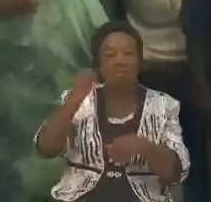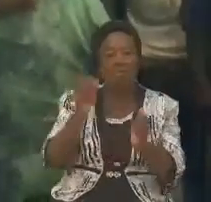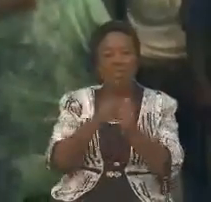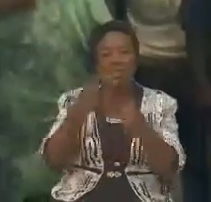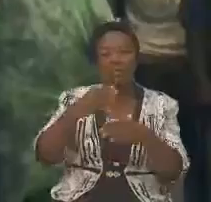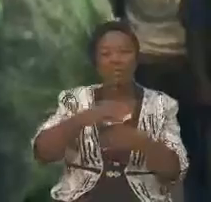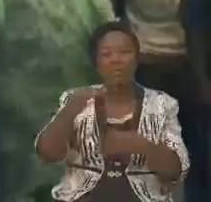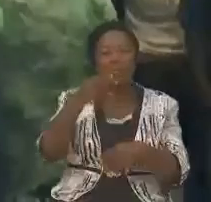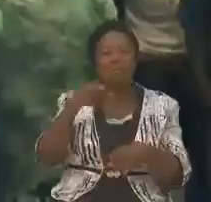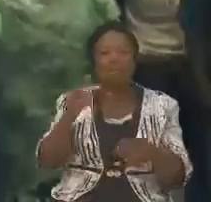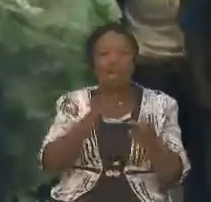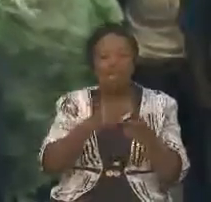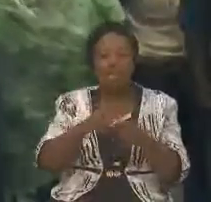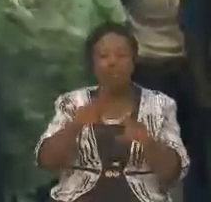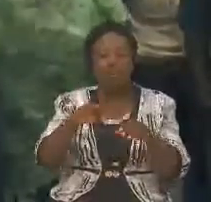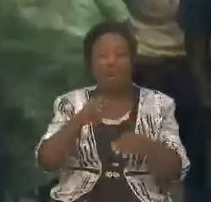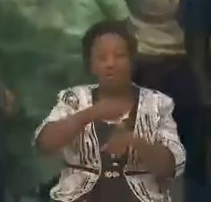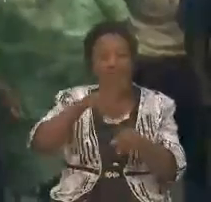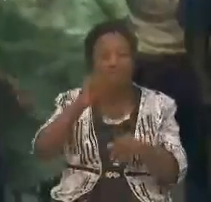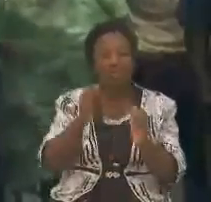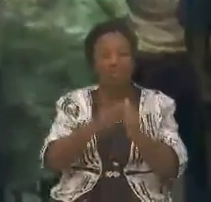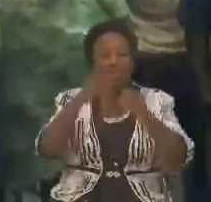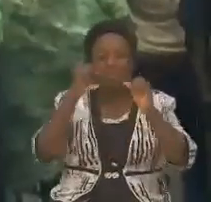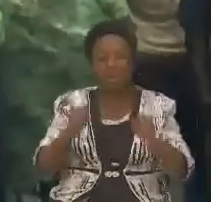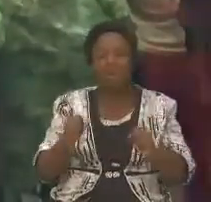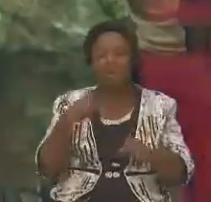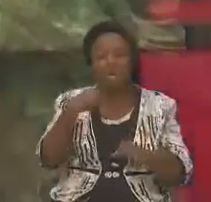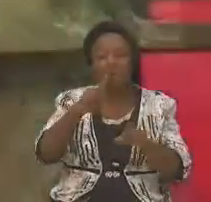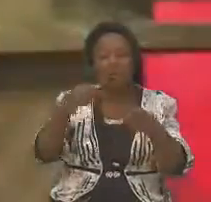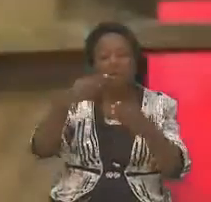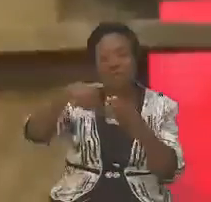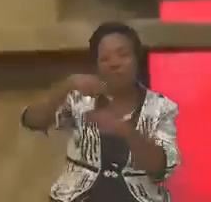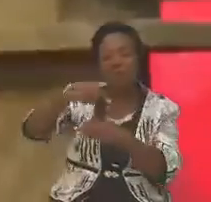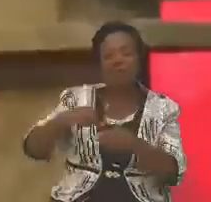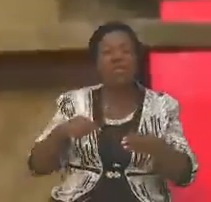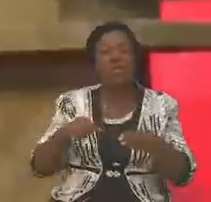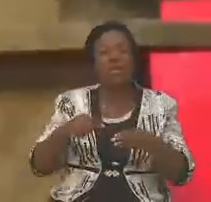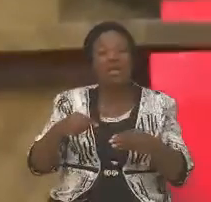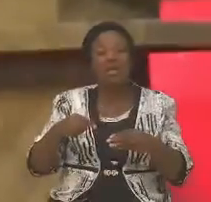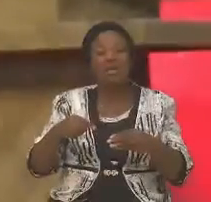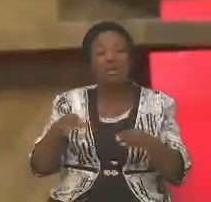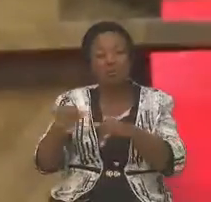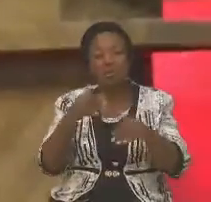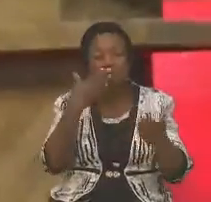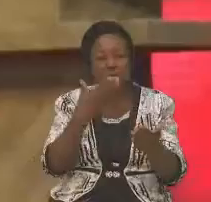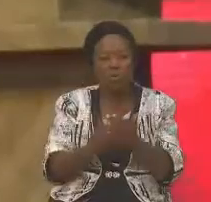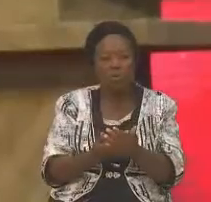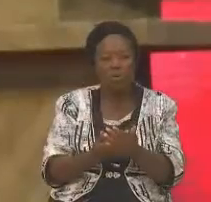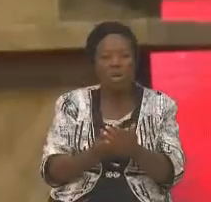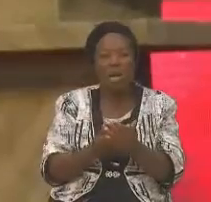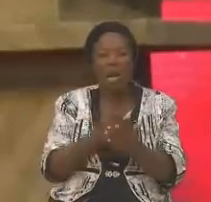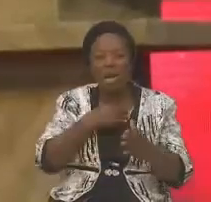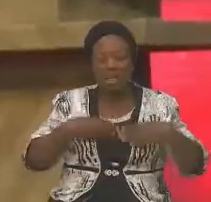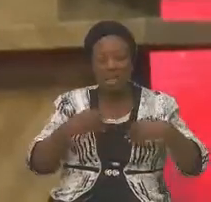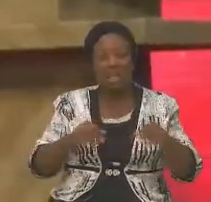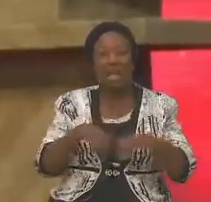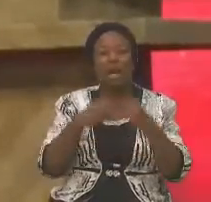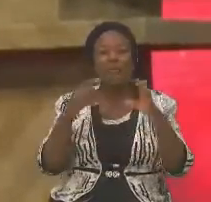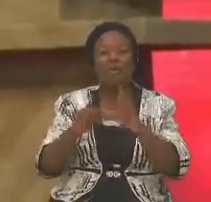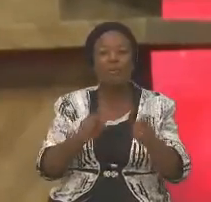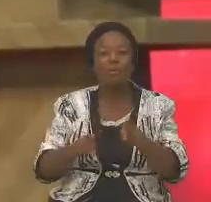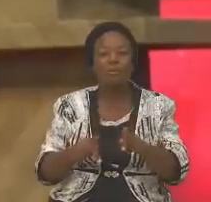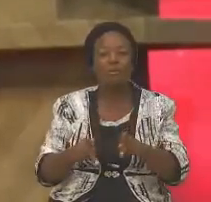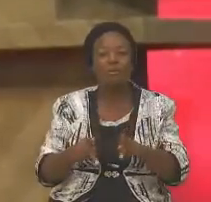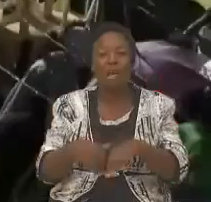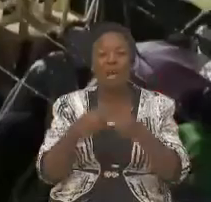it says, healing all that were oppressed of the devil, for God was with him. And that healing is here